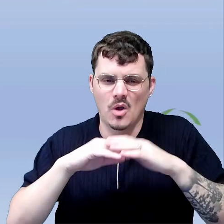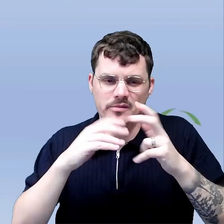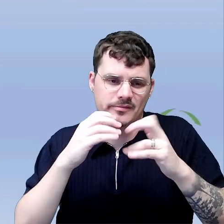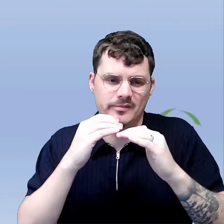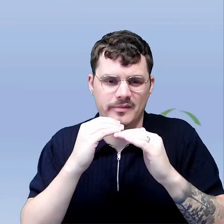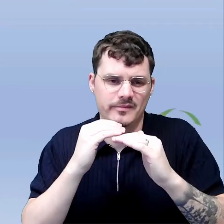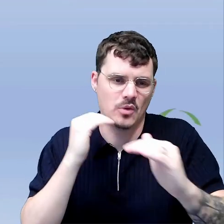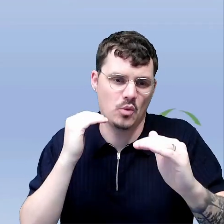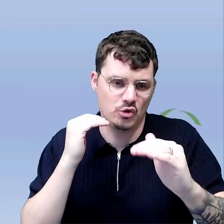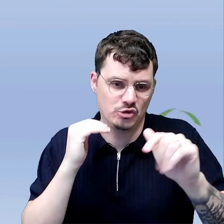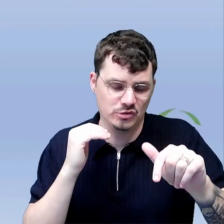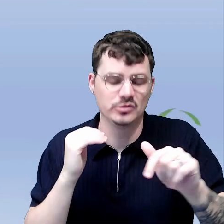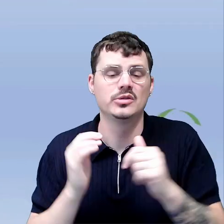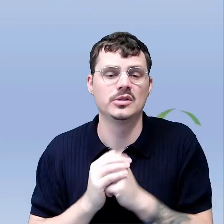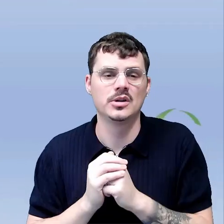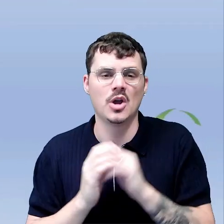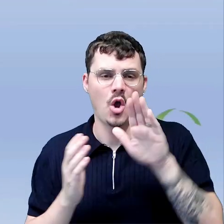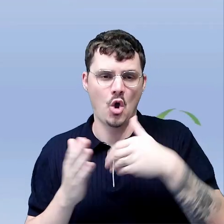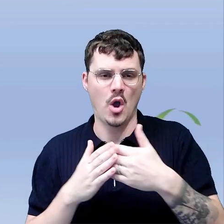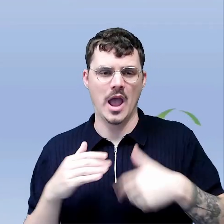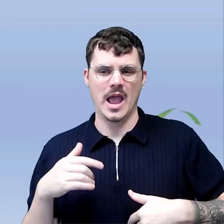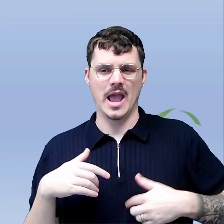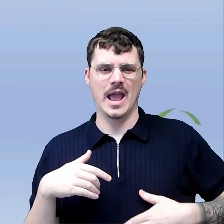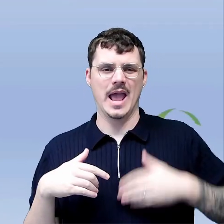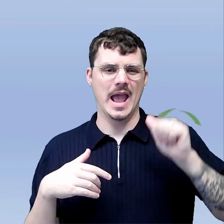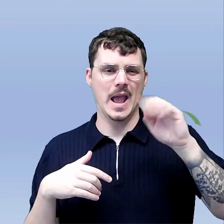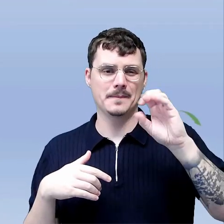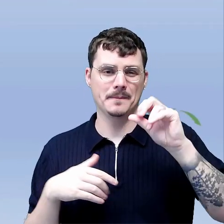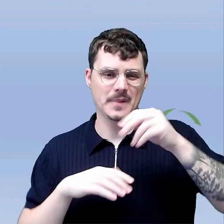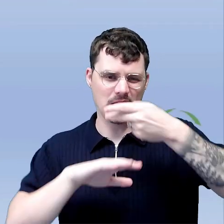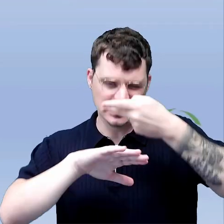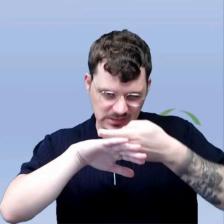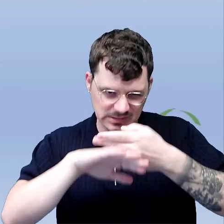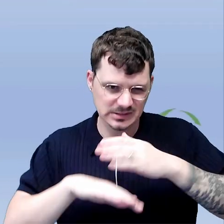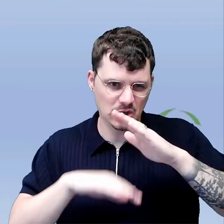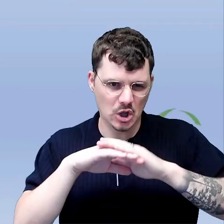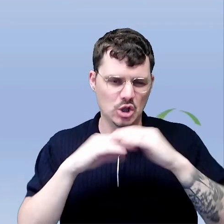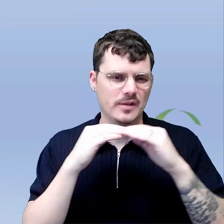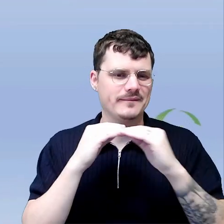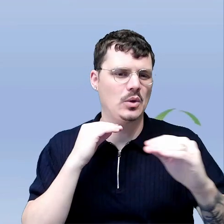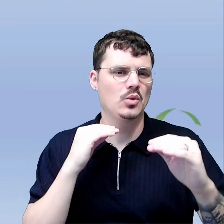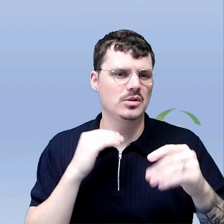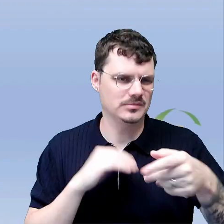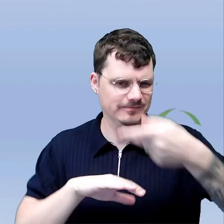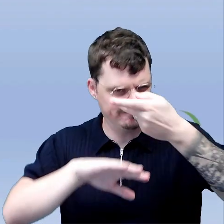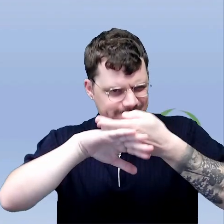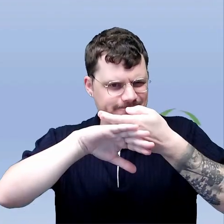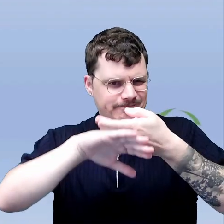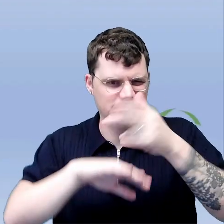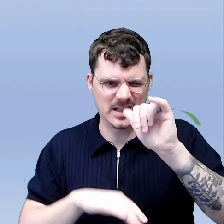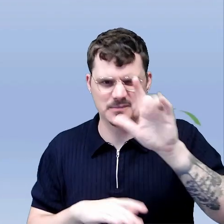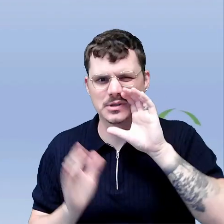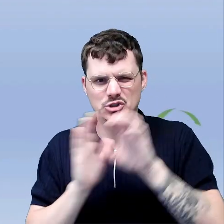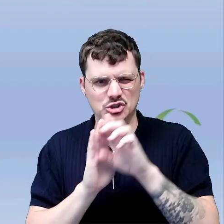onto the floor, presses her whole abdomen onto the floor, like that.